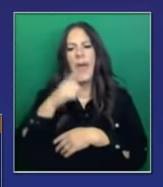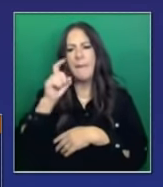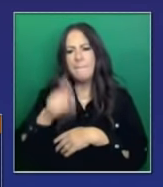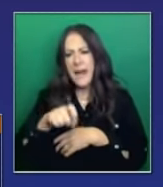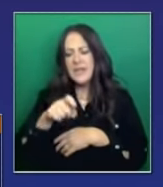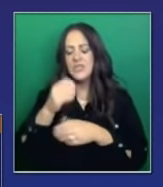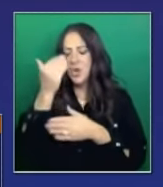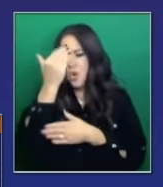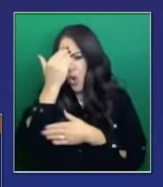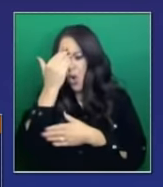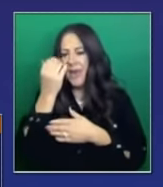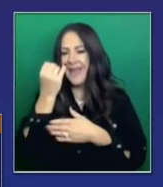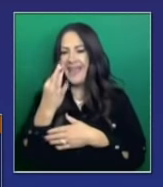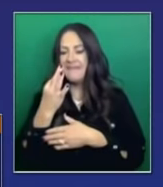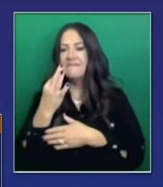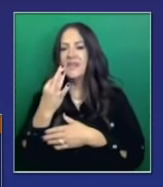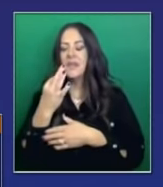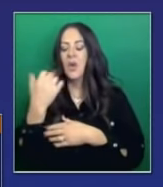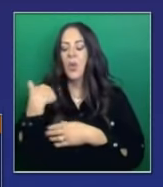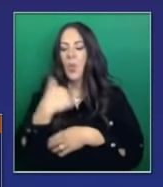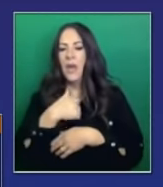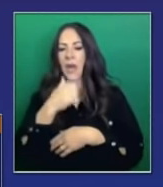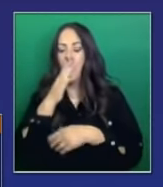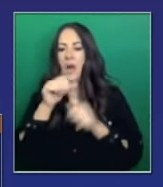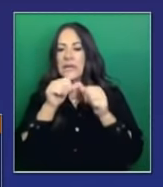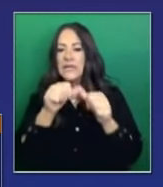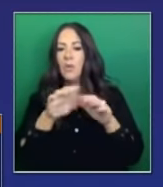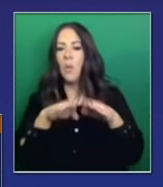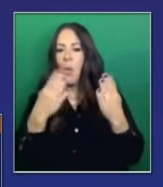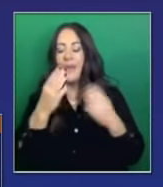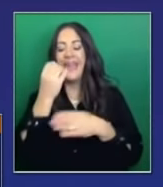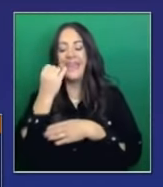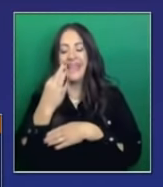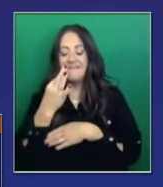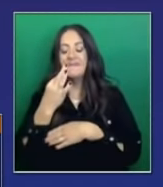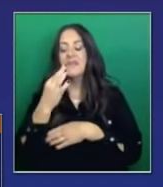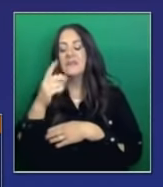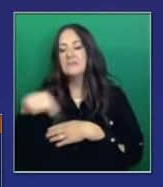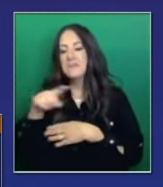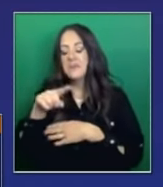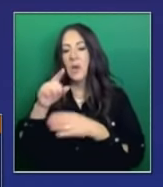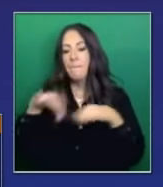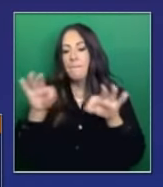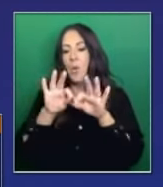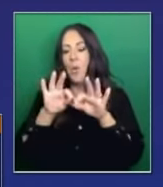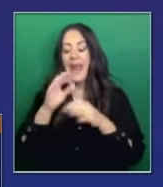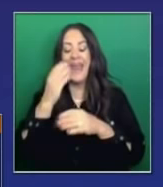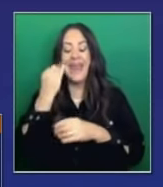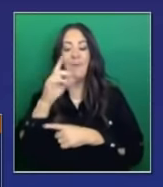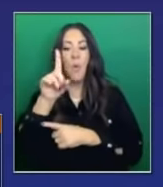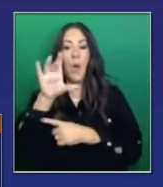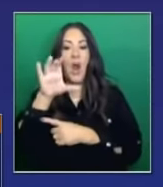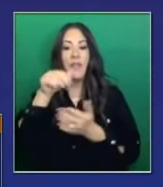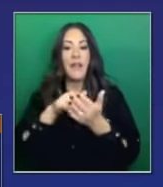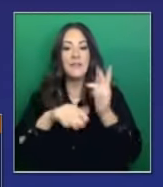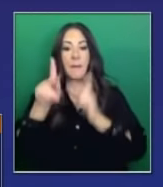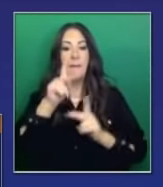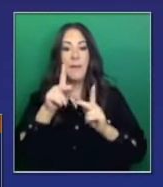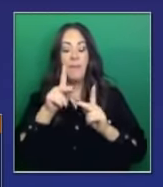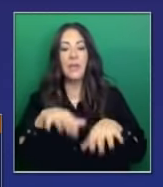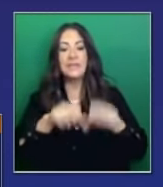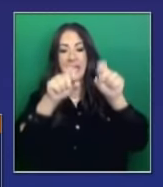per 100,000 per day to implement the plan. This is a nuance, but an important nuance, and we could talk about that later. But here are the four pillars